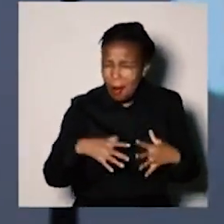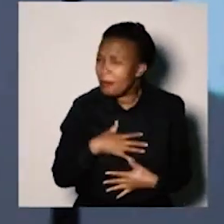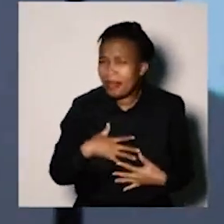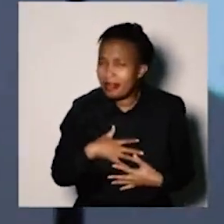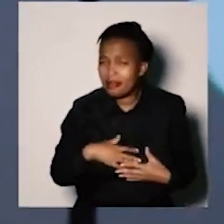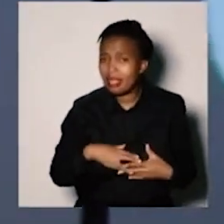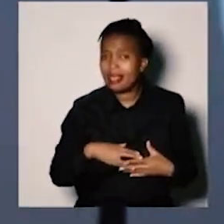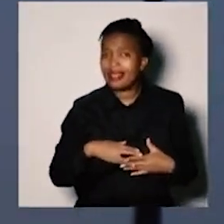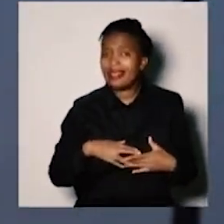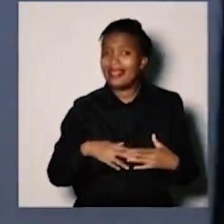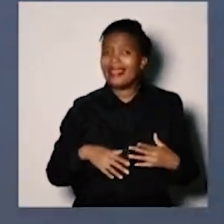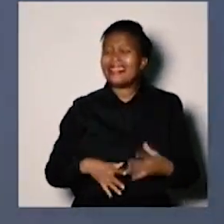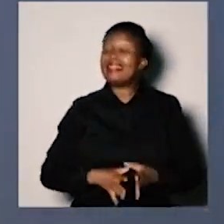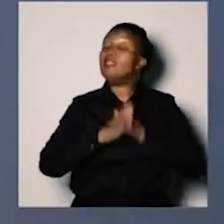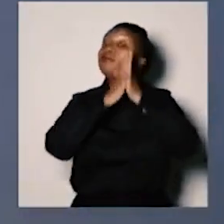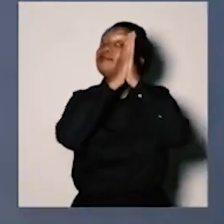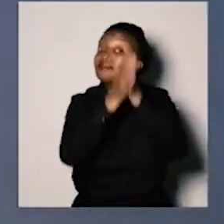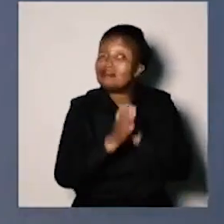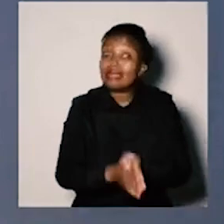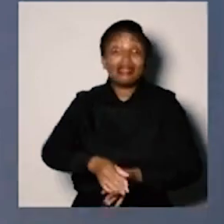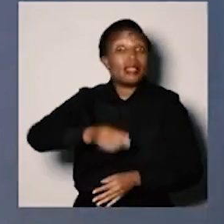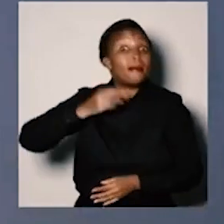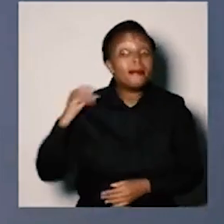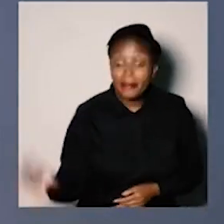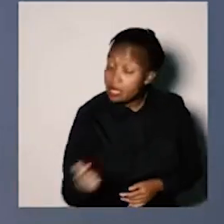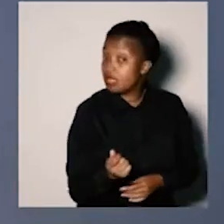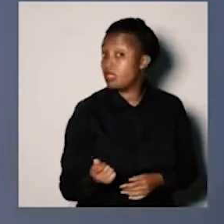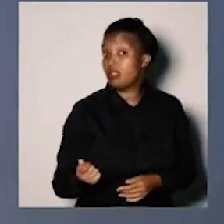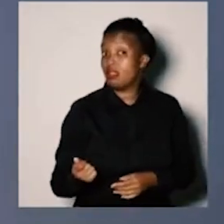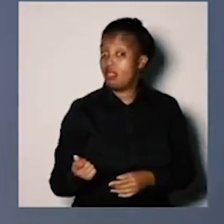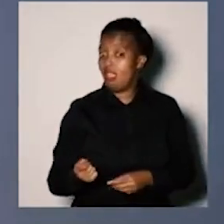he became an intercessor immediately.